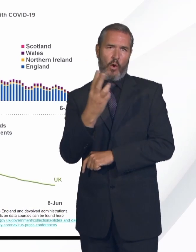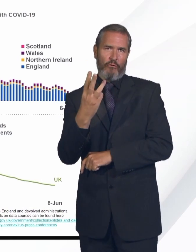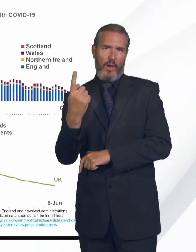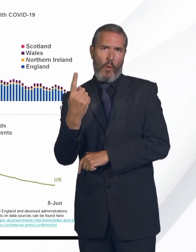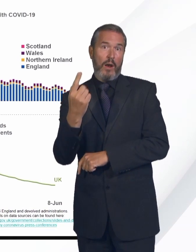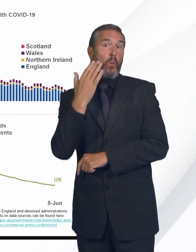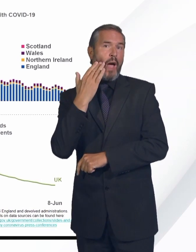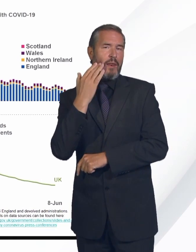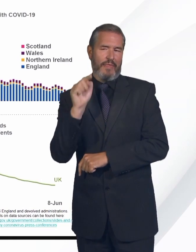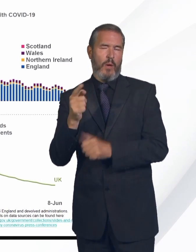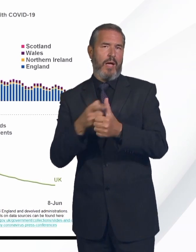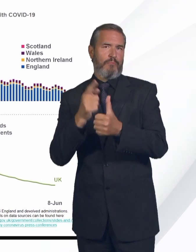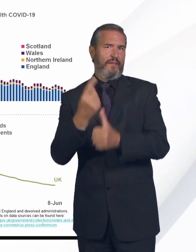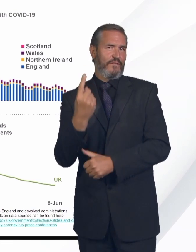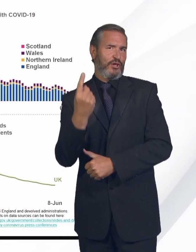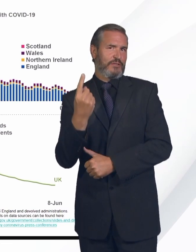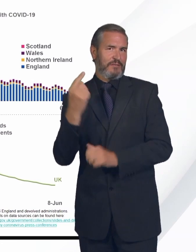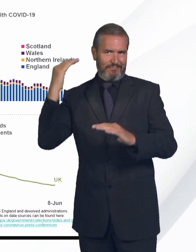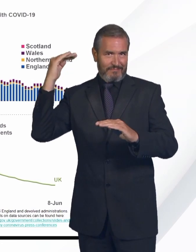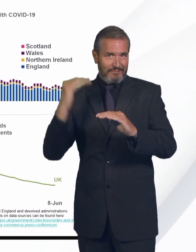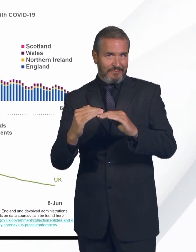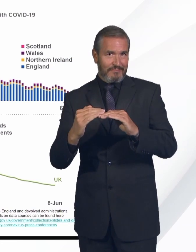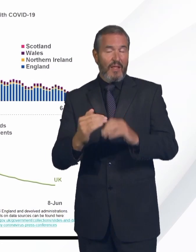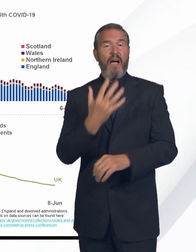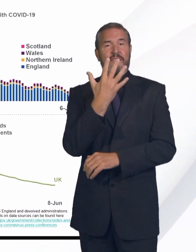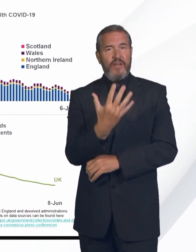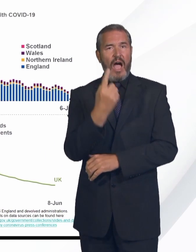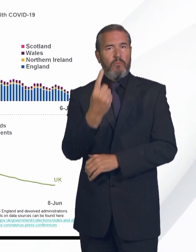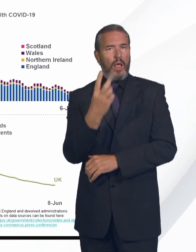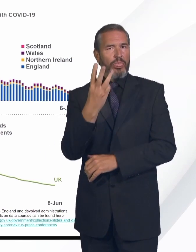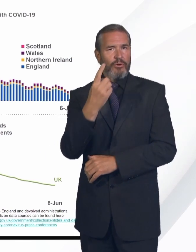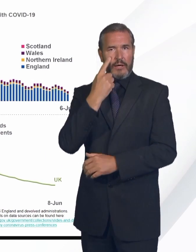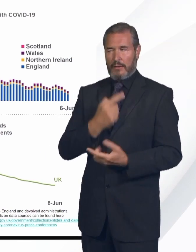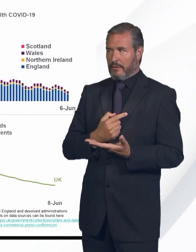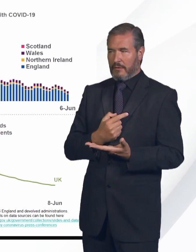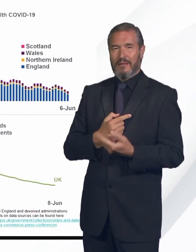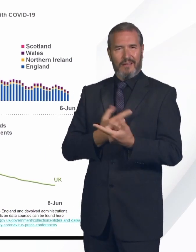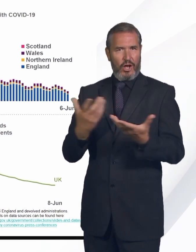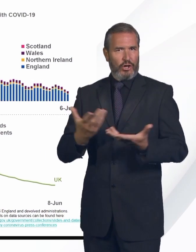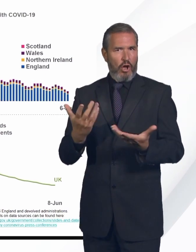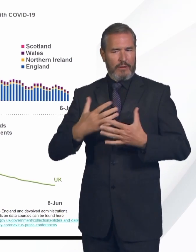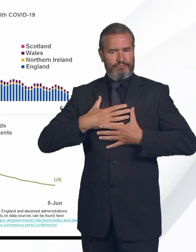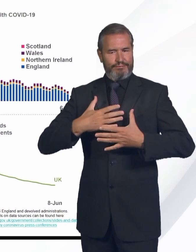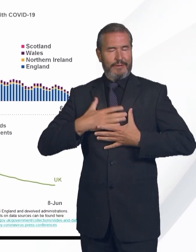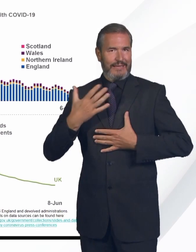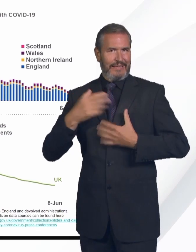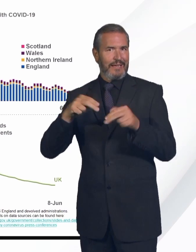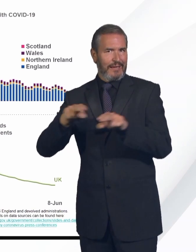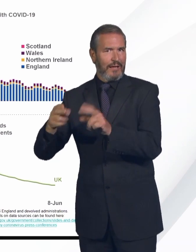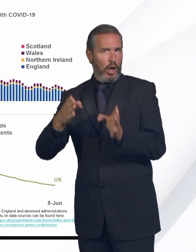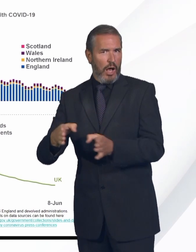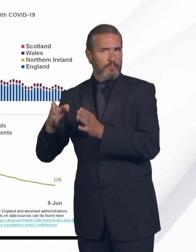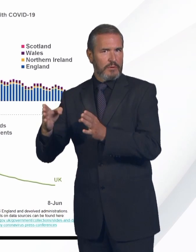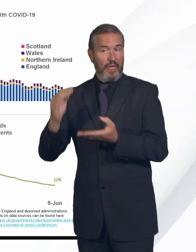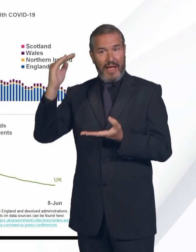3,431 on the 1st of April. 513 coronavirus patients are currently in mechanical ventilation beds in the UK,